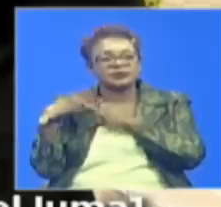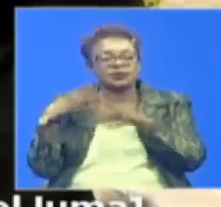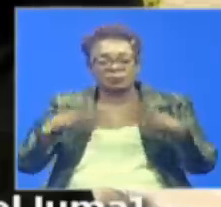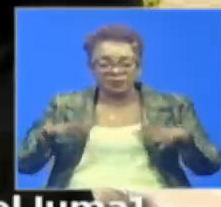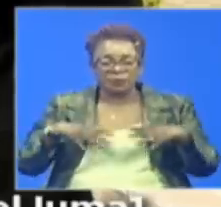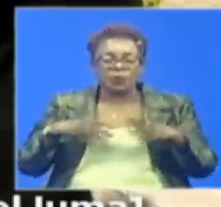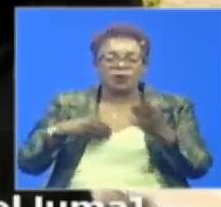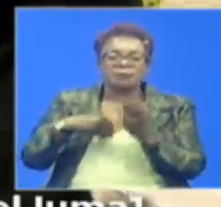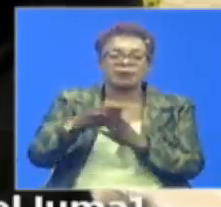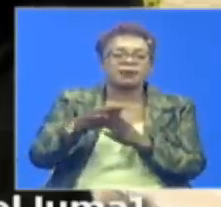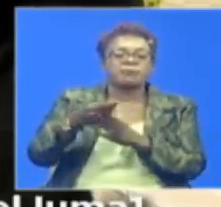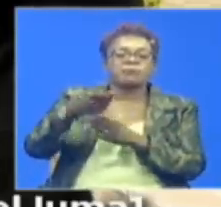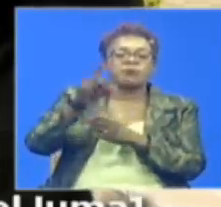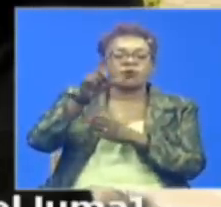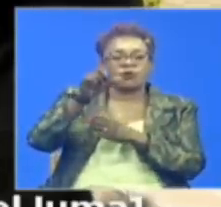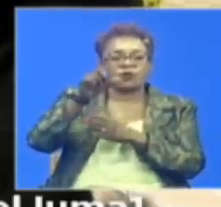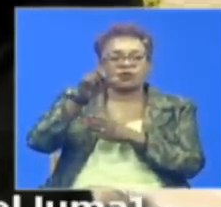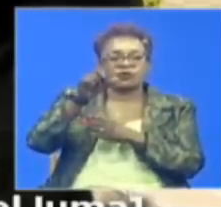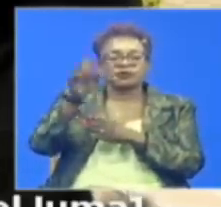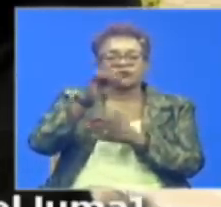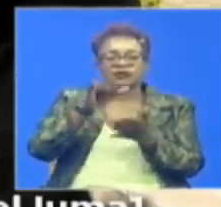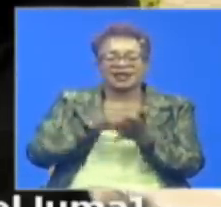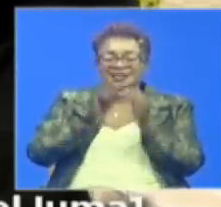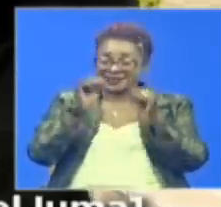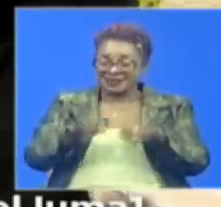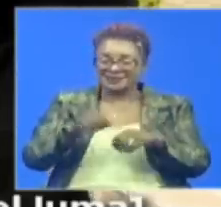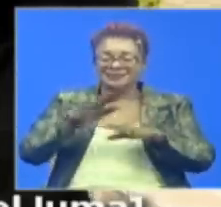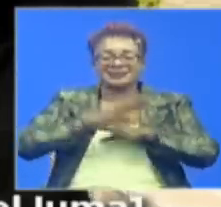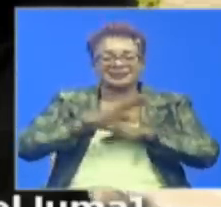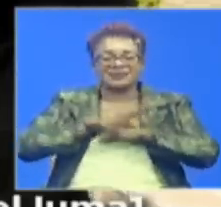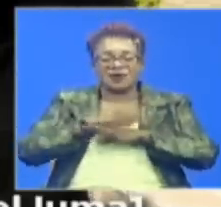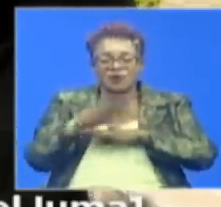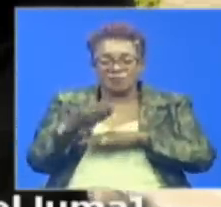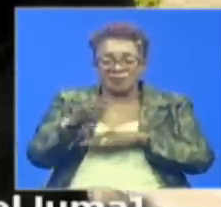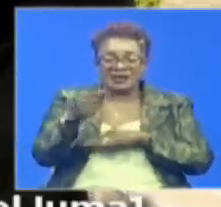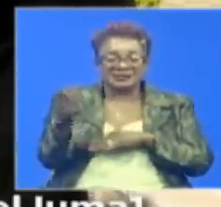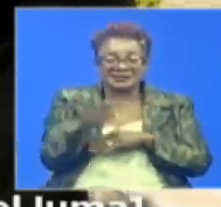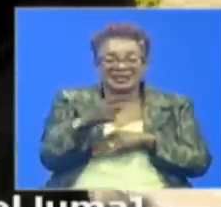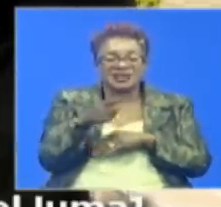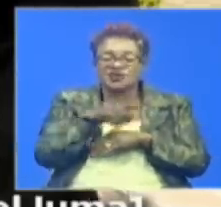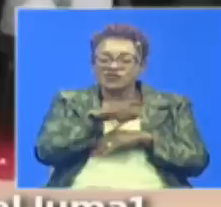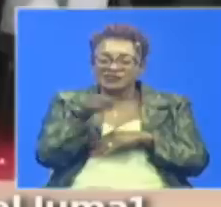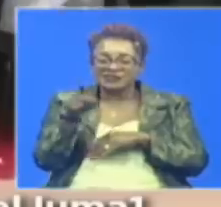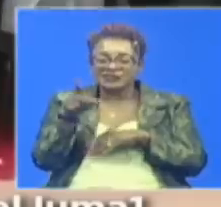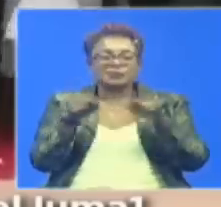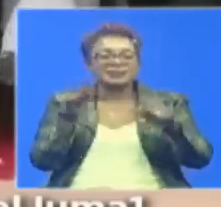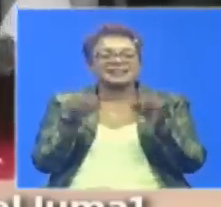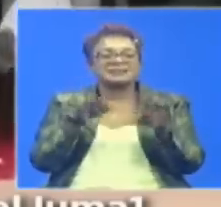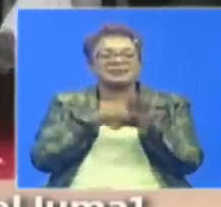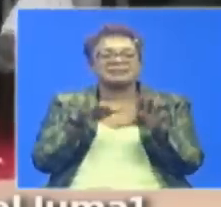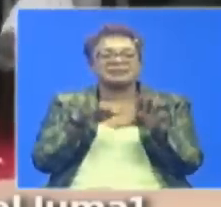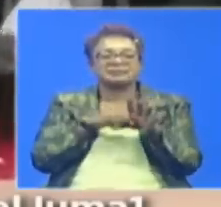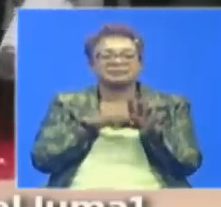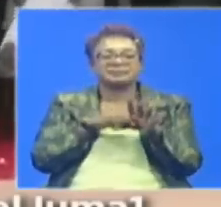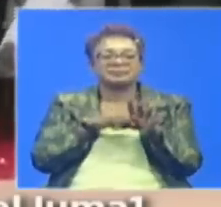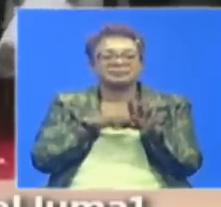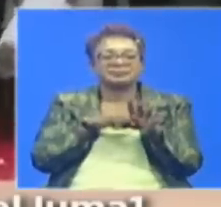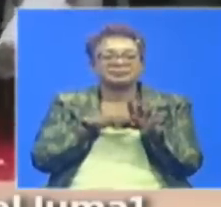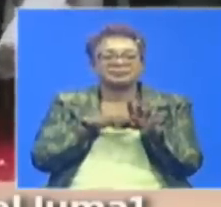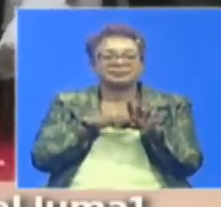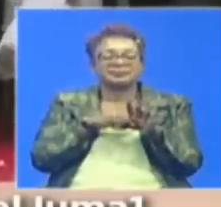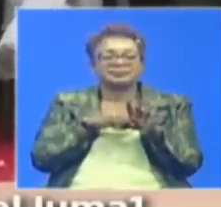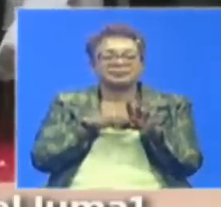more so that they can satisfy them all, they can pay the salaries of these nominated members. We shukuru. We